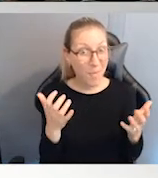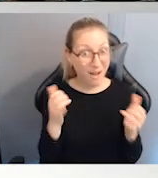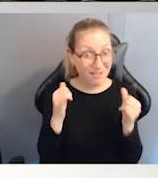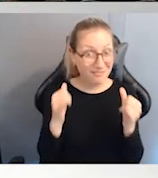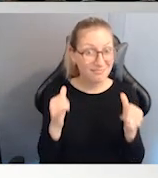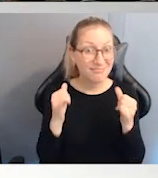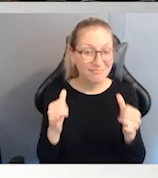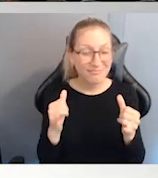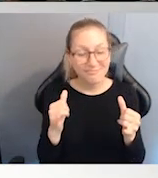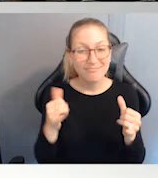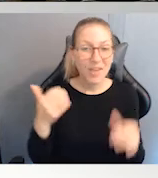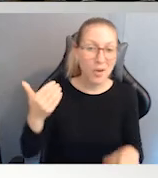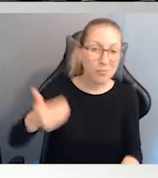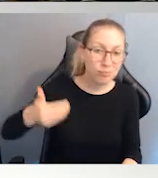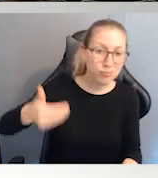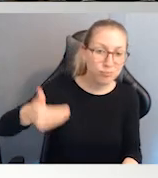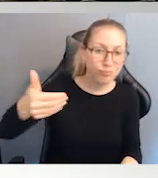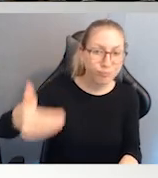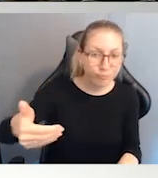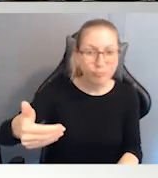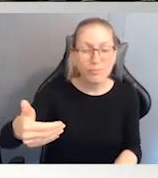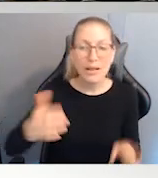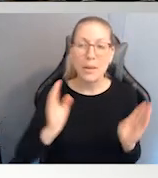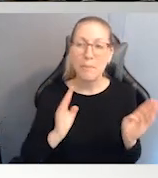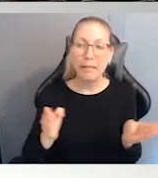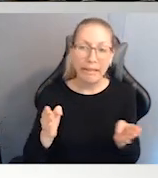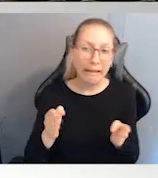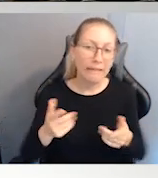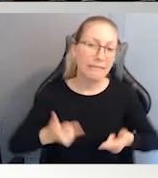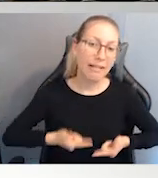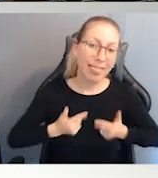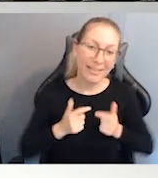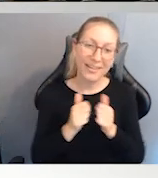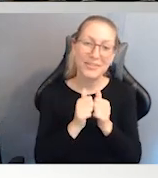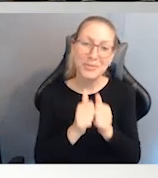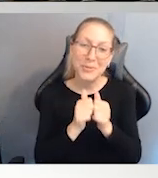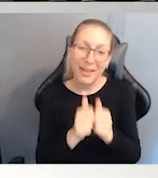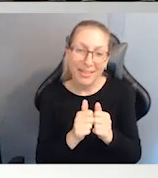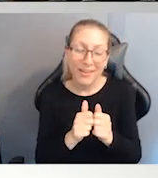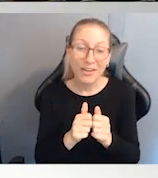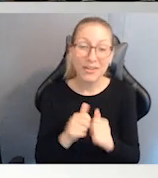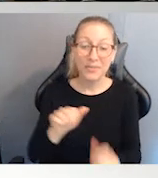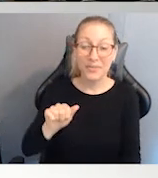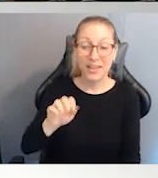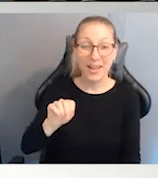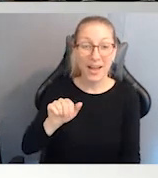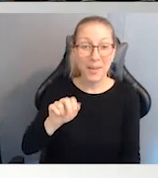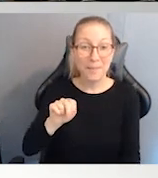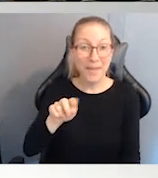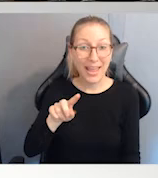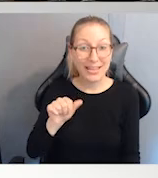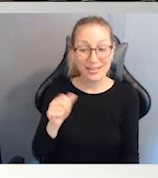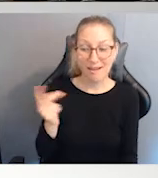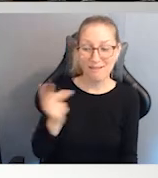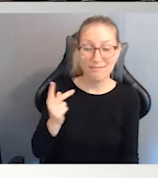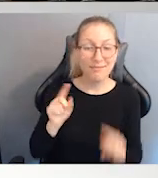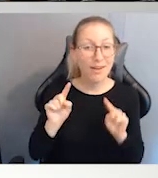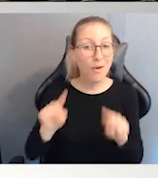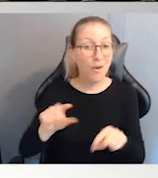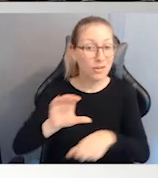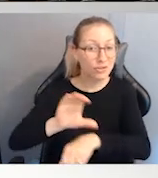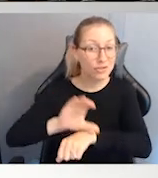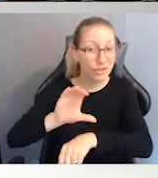sometime we're planning on living together. And Amanda and I go to a church